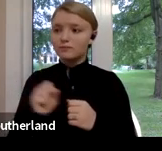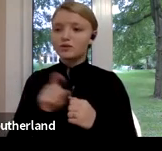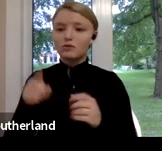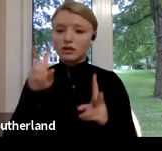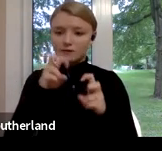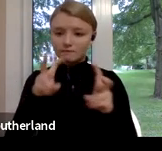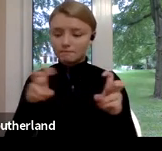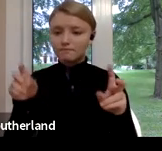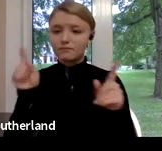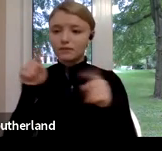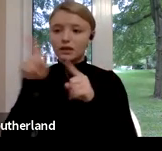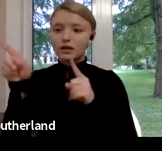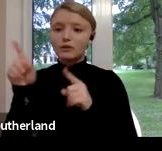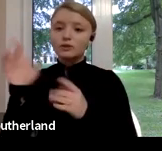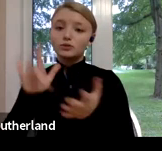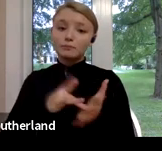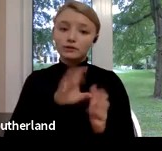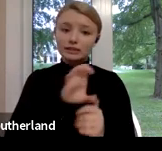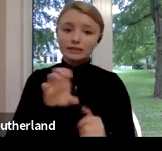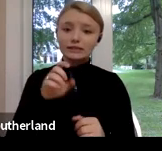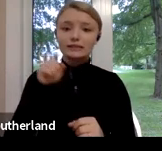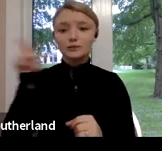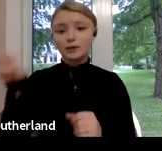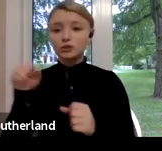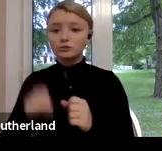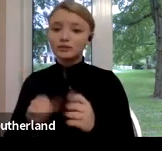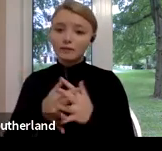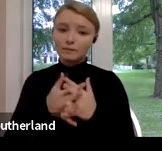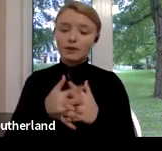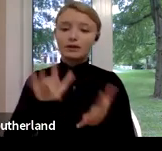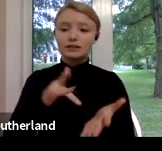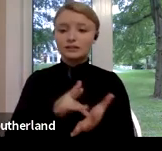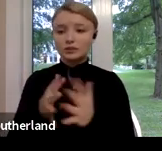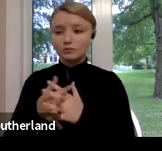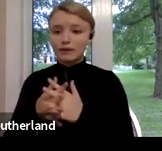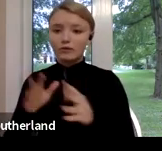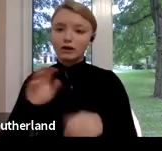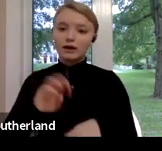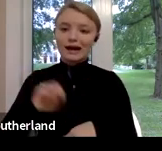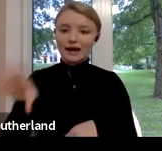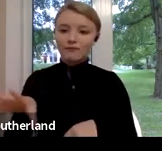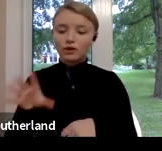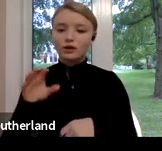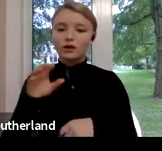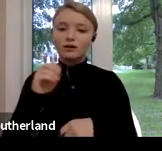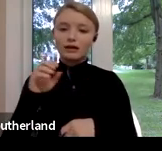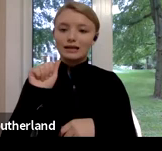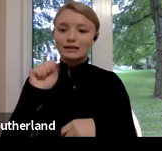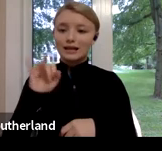went to the Middle East, he went to South America, Central America, Africa, and to Asia.